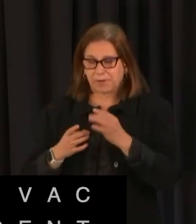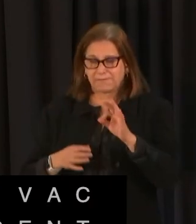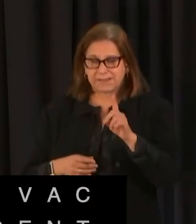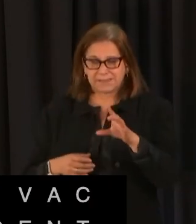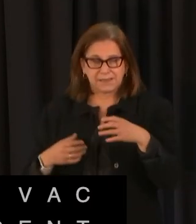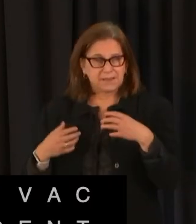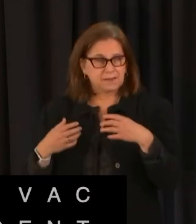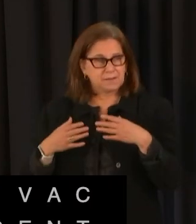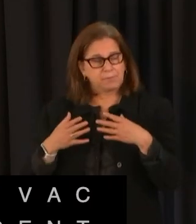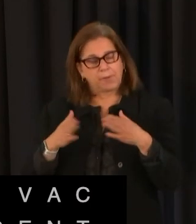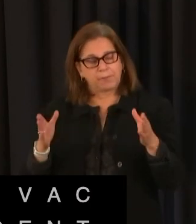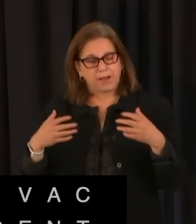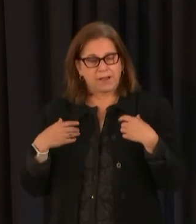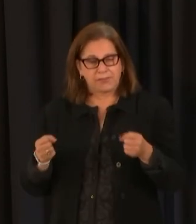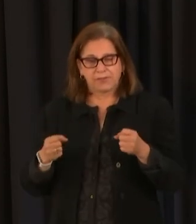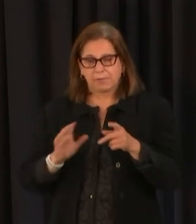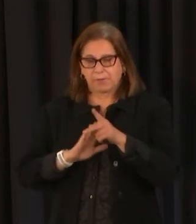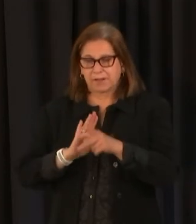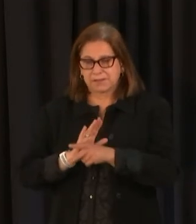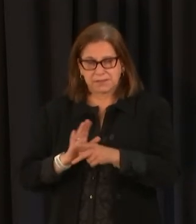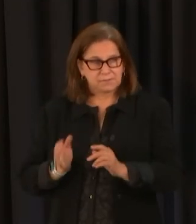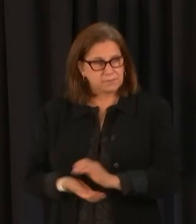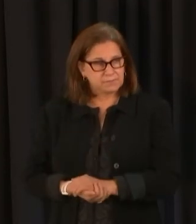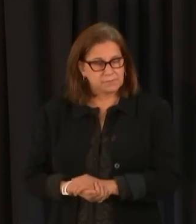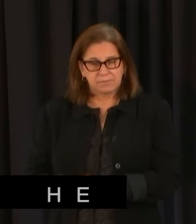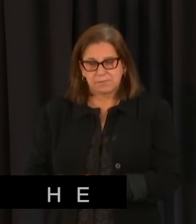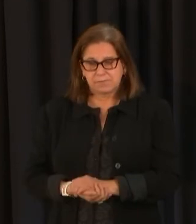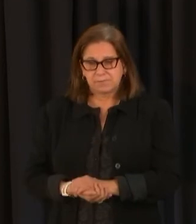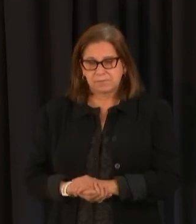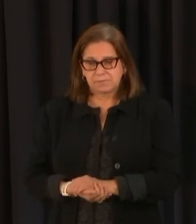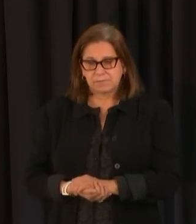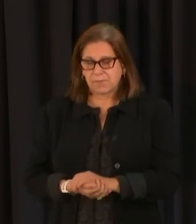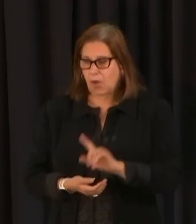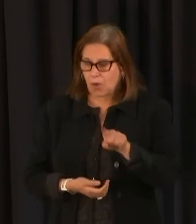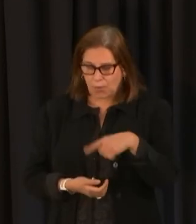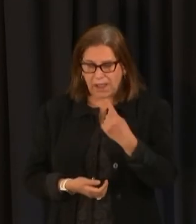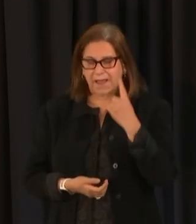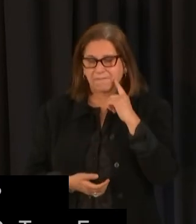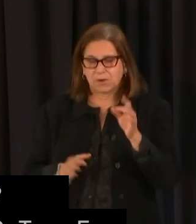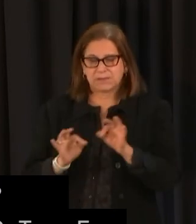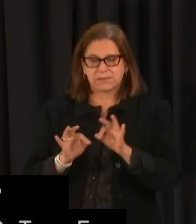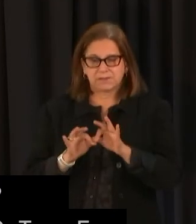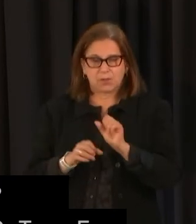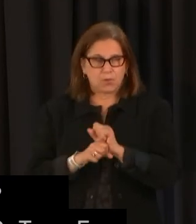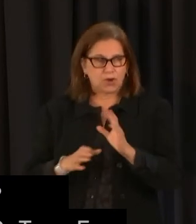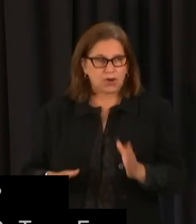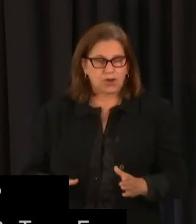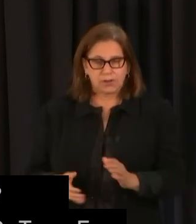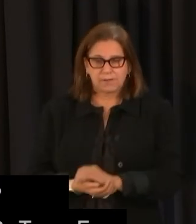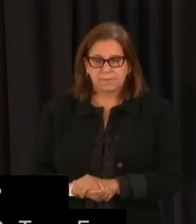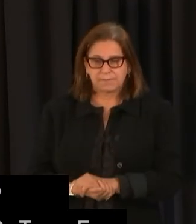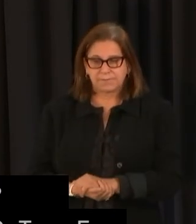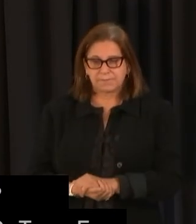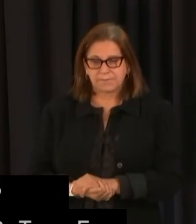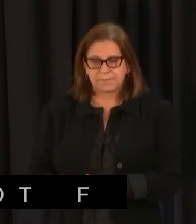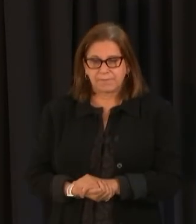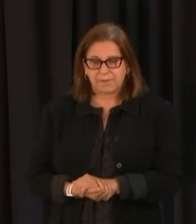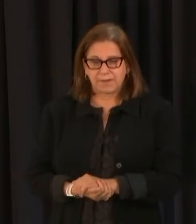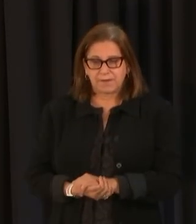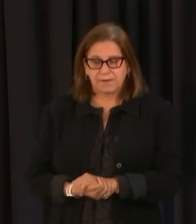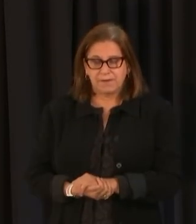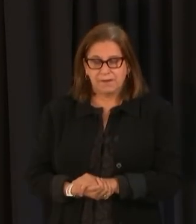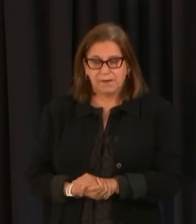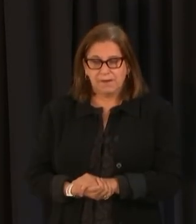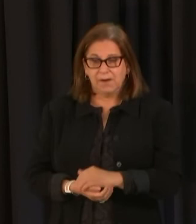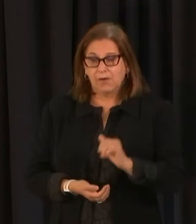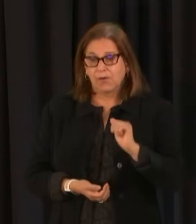new policy? And it's not for workers is what we're talking about. For patients, the hospitals are vaccinating